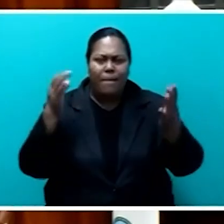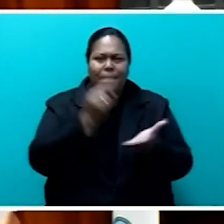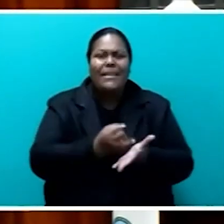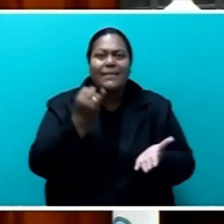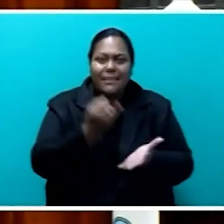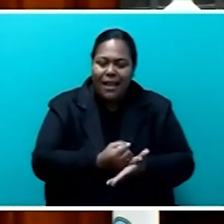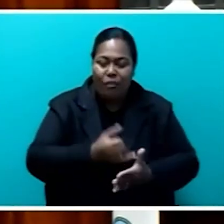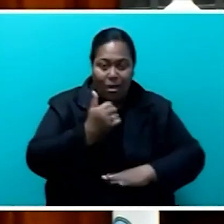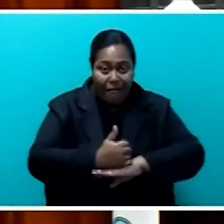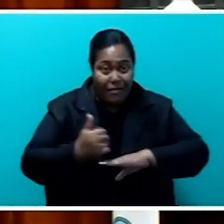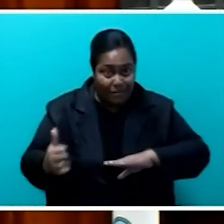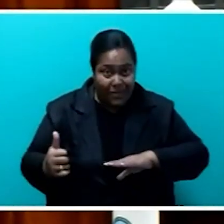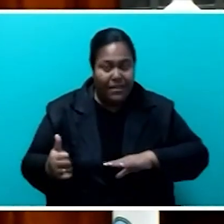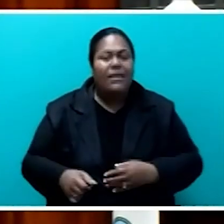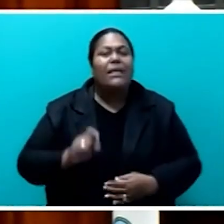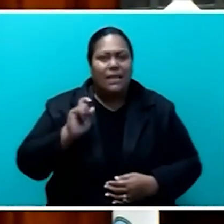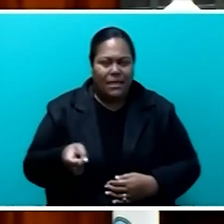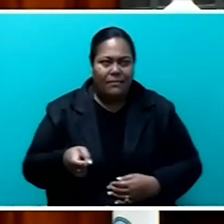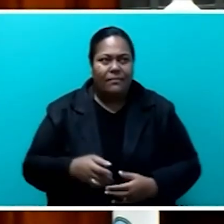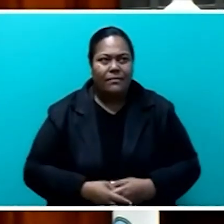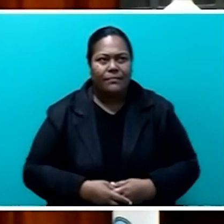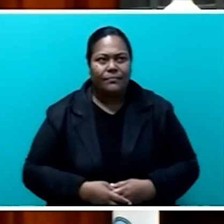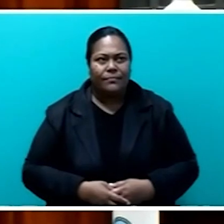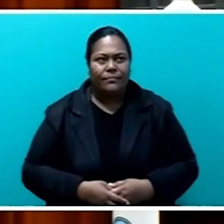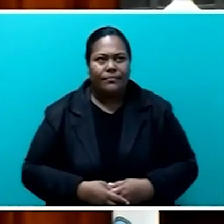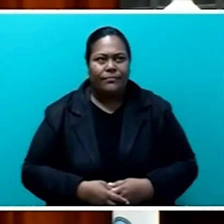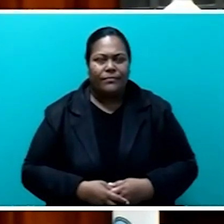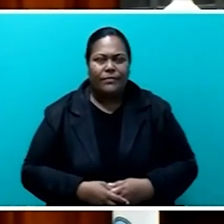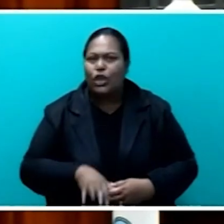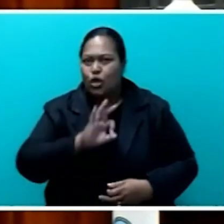government of the day should they lay claim to the reviewed constitution.